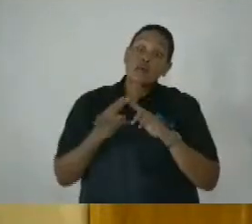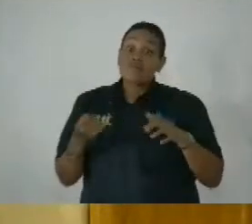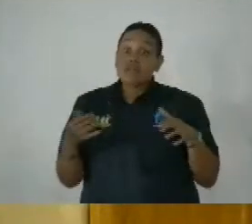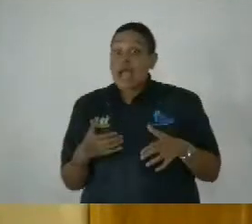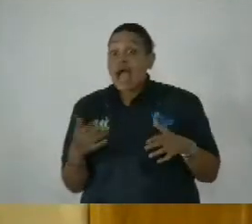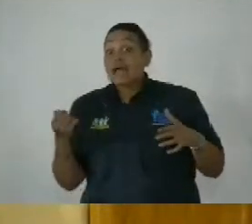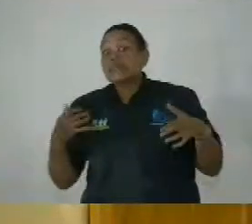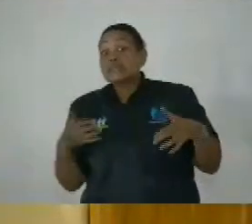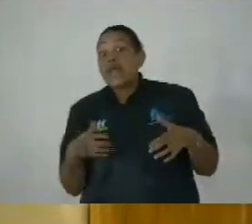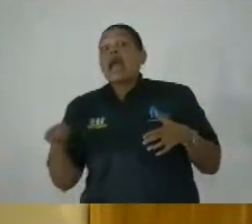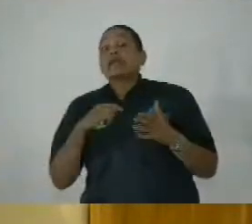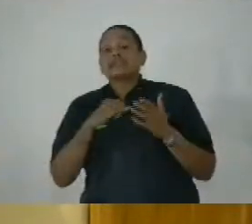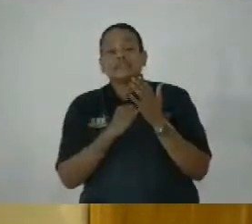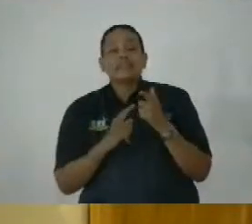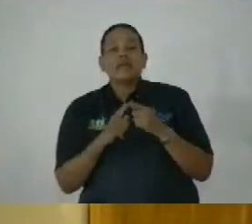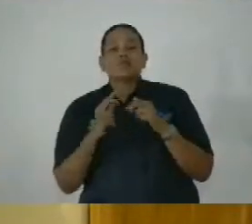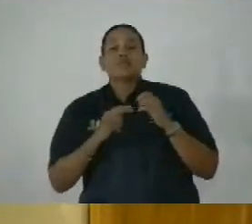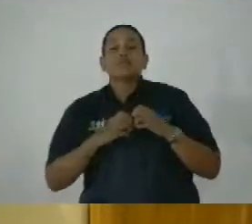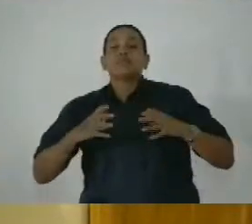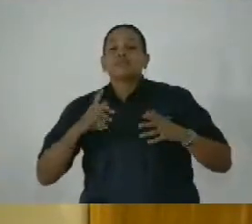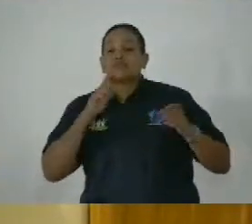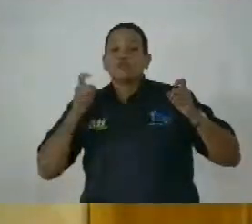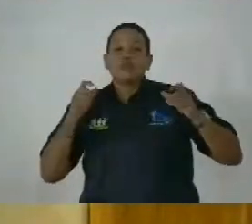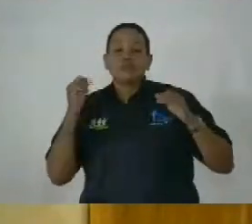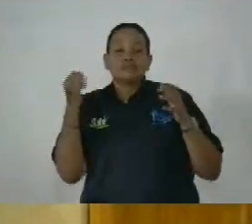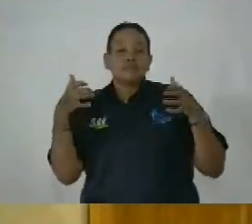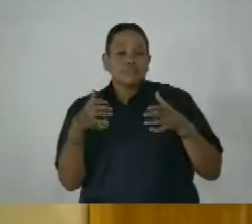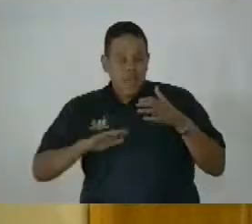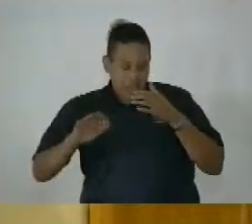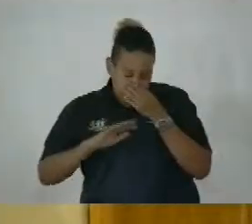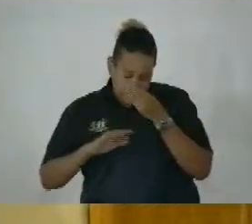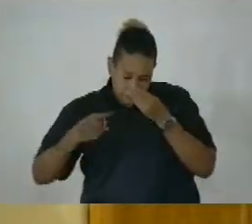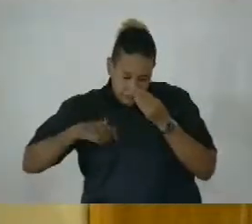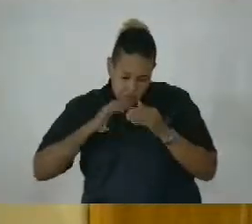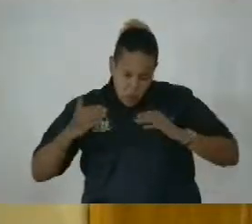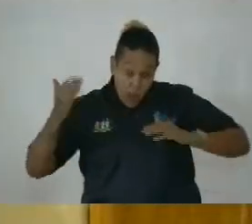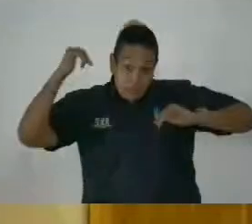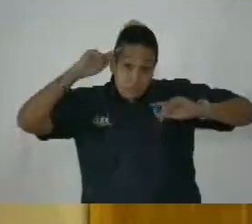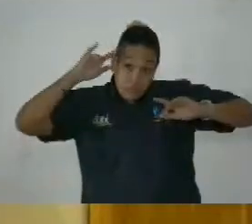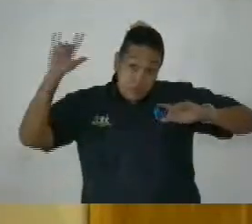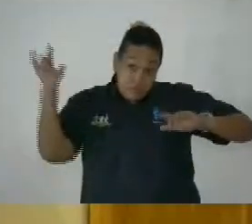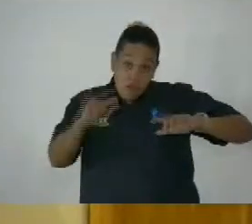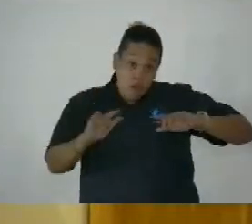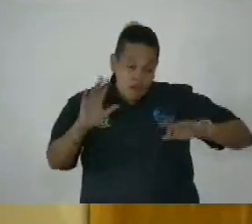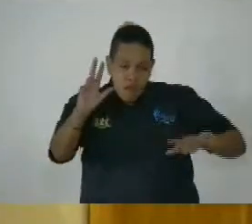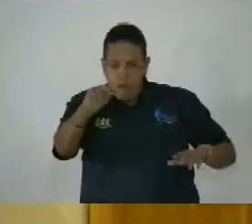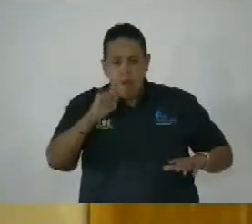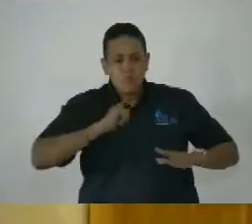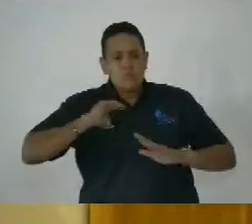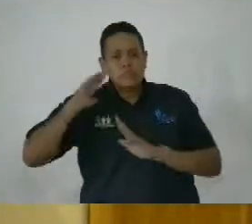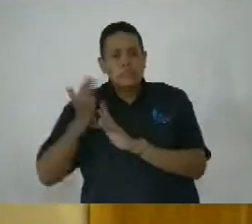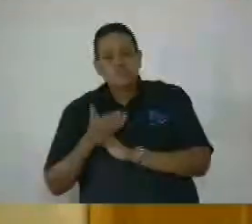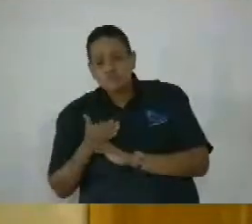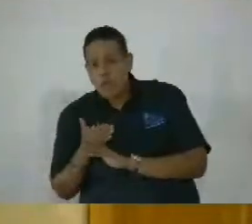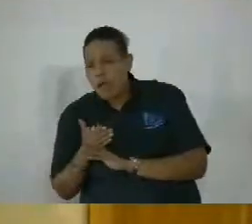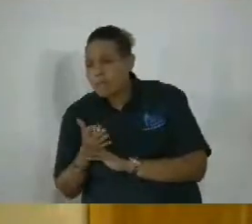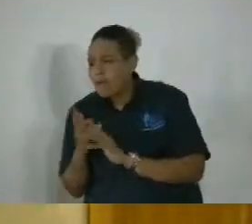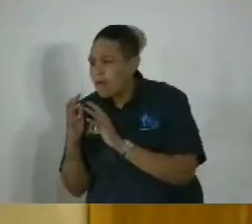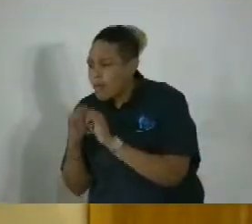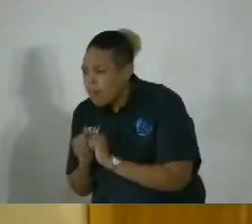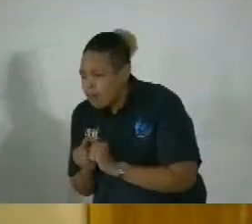gang courts are designed and built to deal with the gangsters. We don't expect to have them forever. We'll disrupt them, dismantle